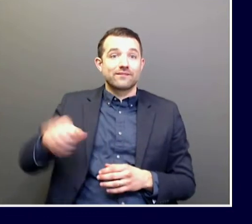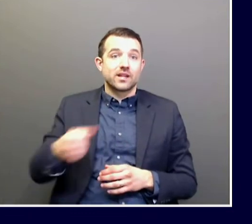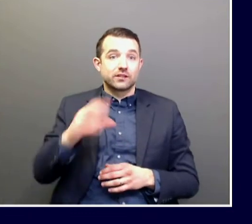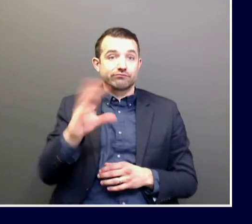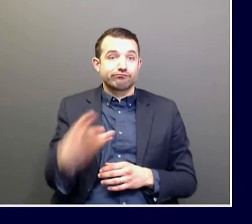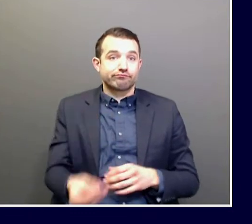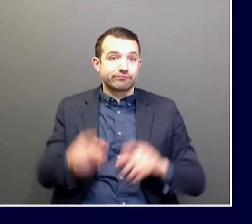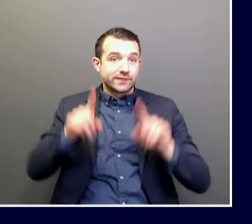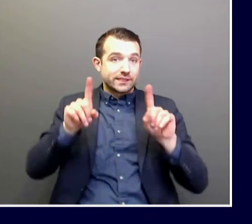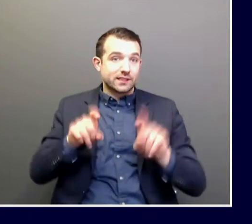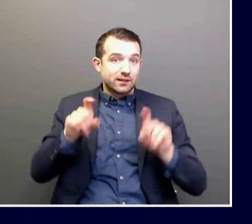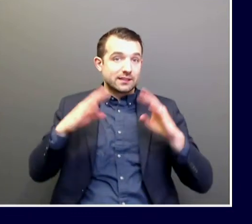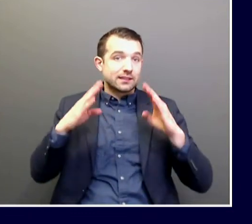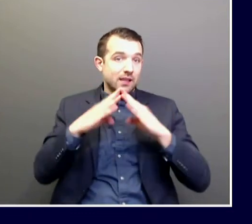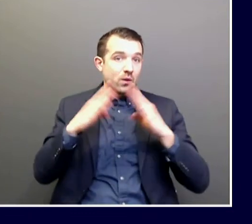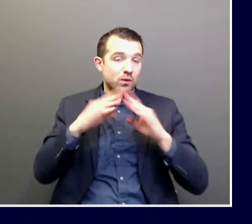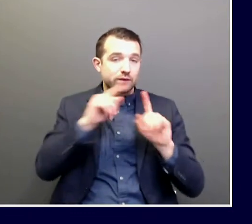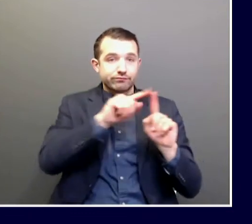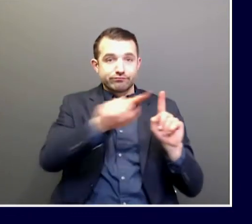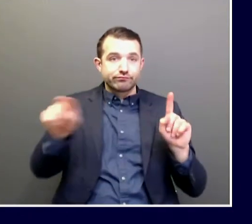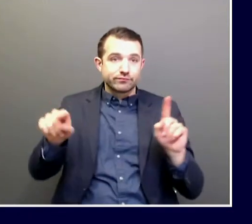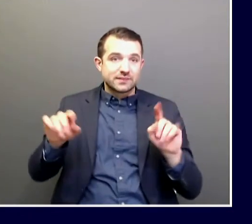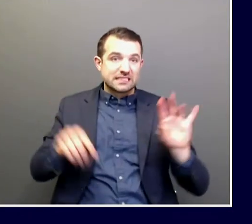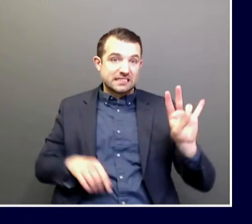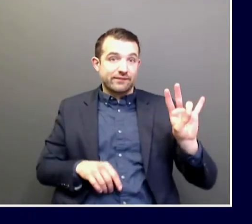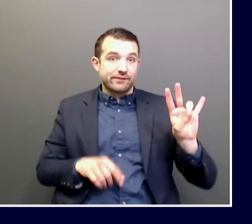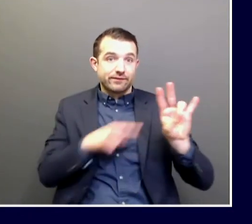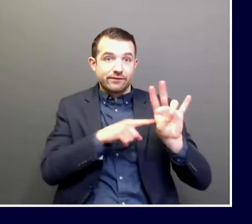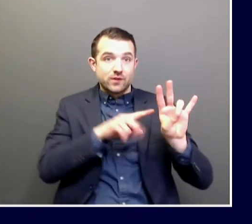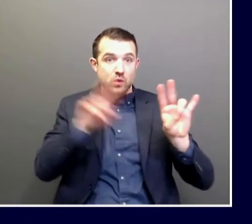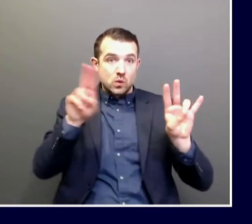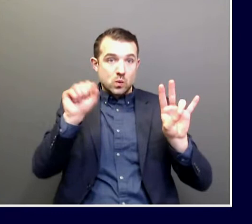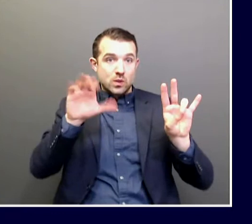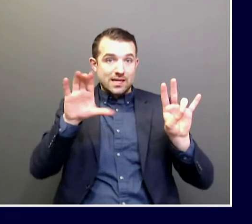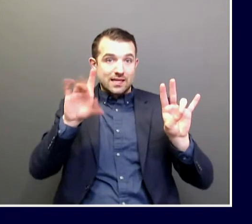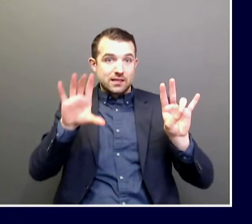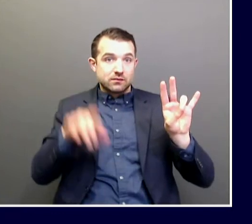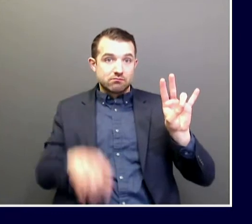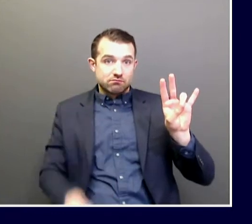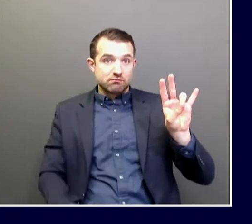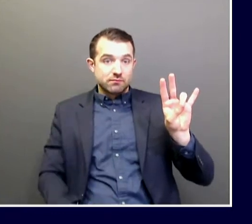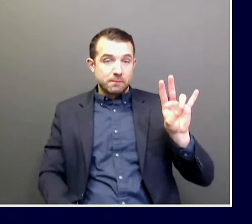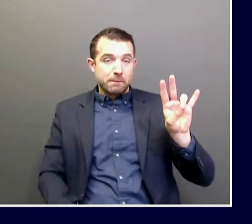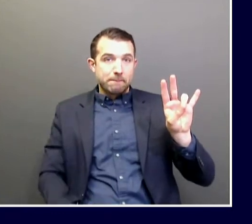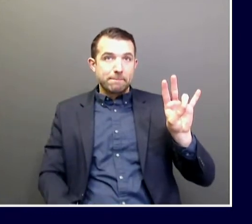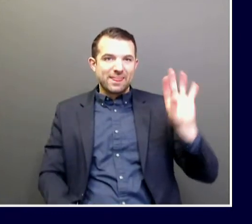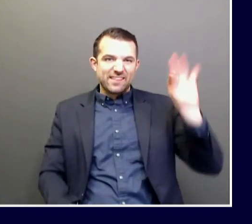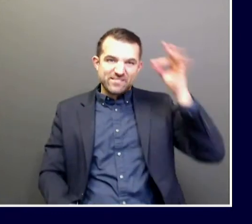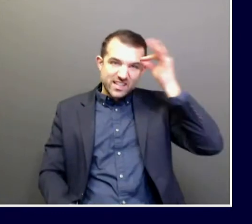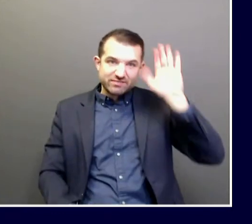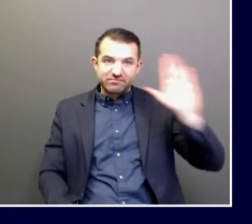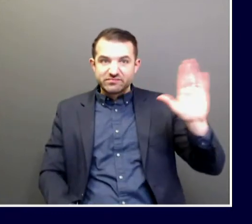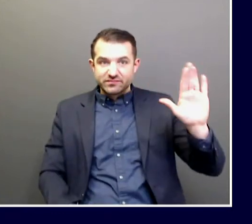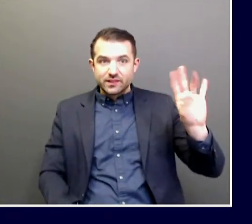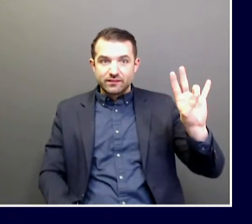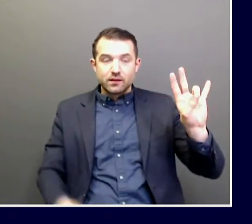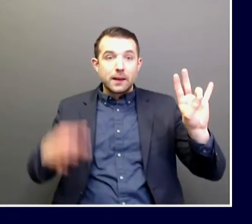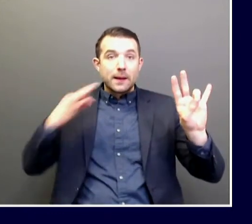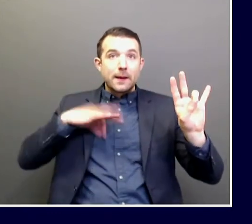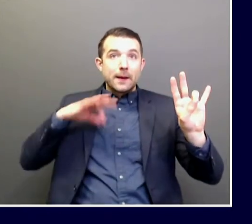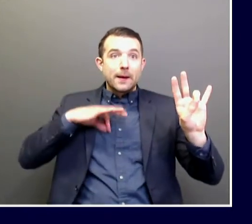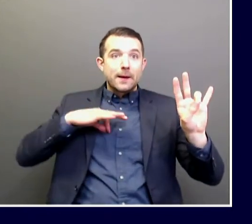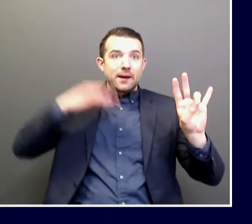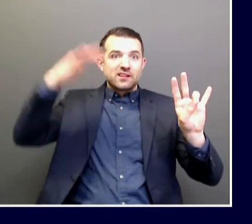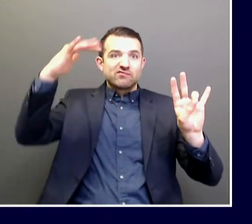participating in the U.S. CDC screening program are all in the lower half of the state. Can you tell us why there aren't